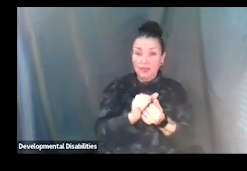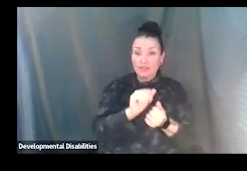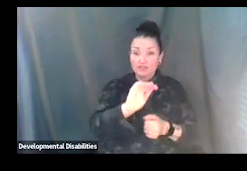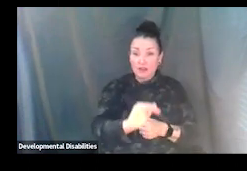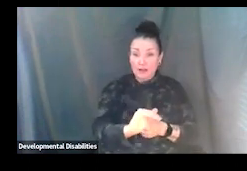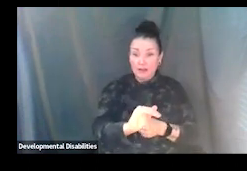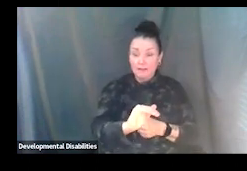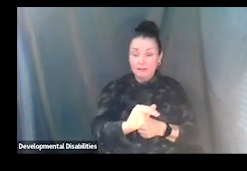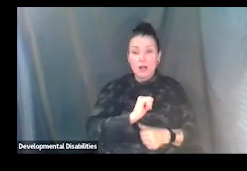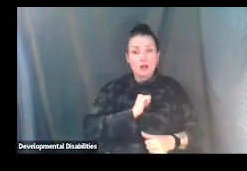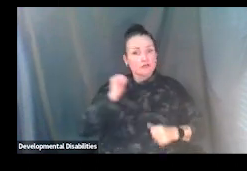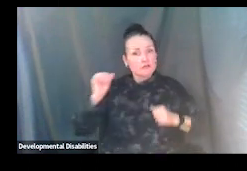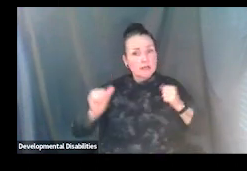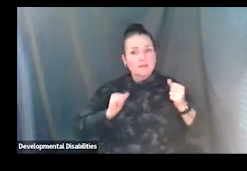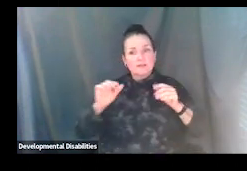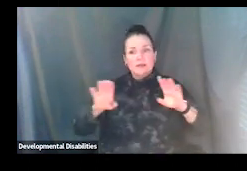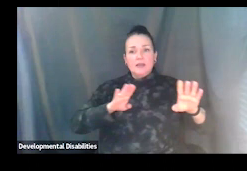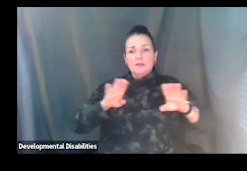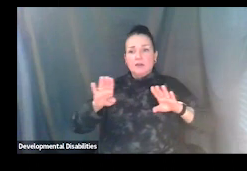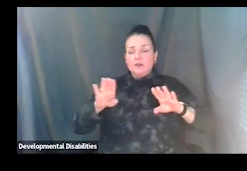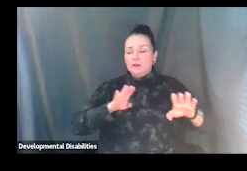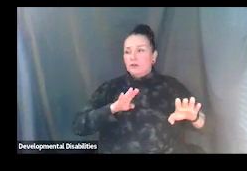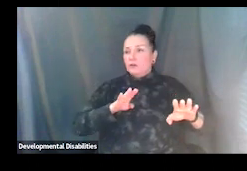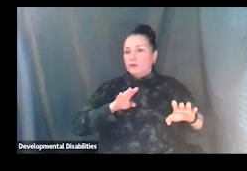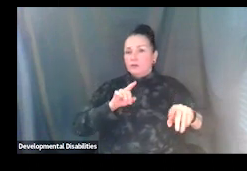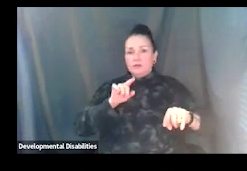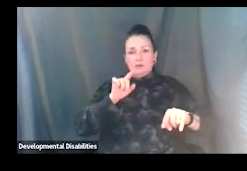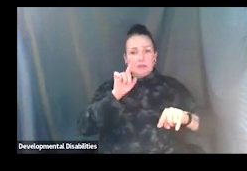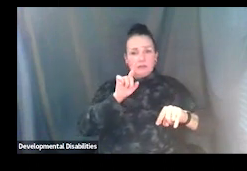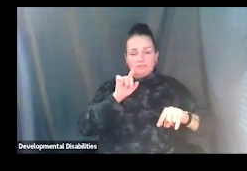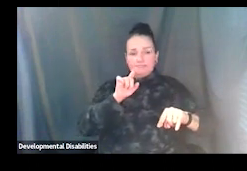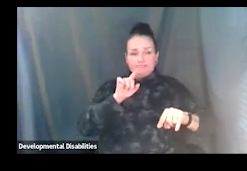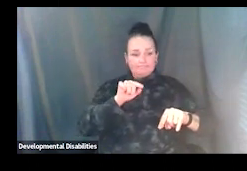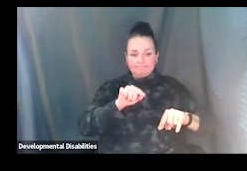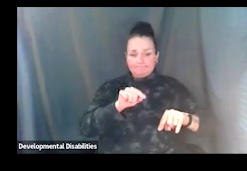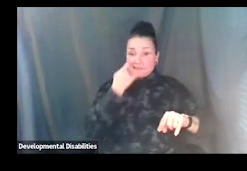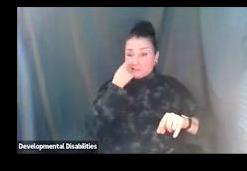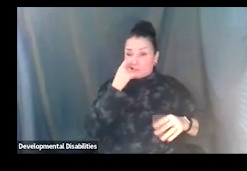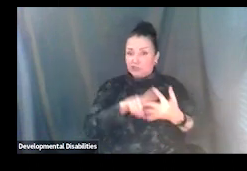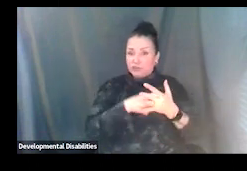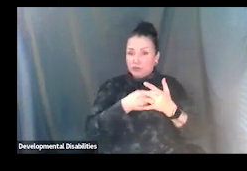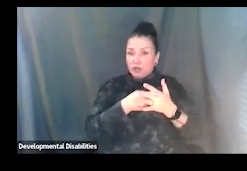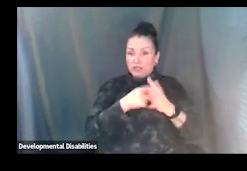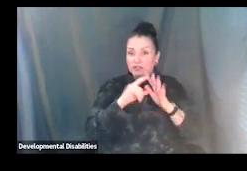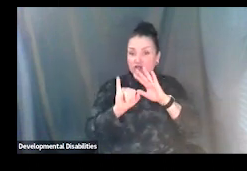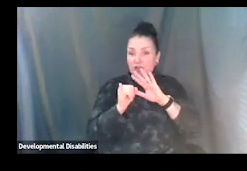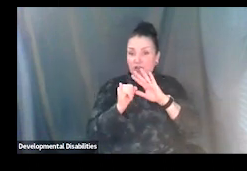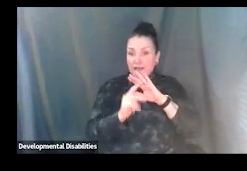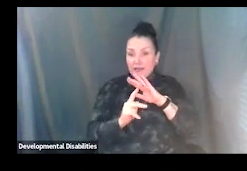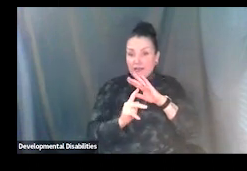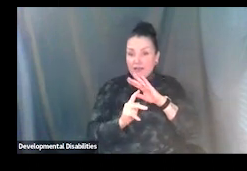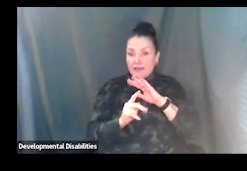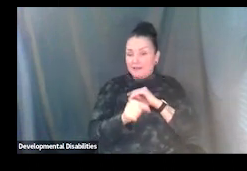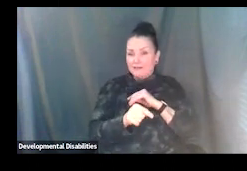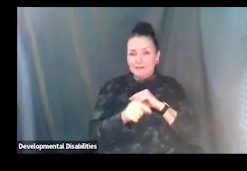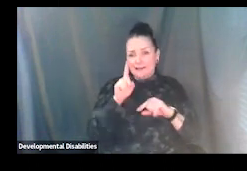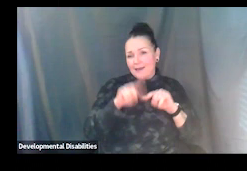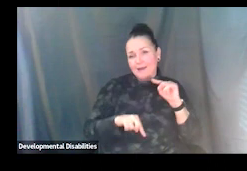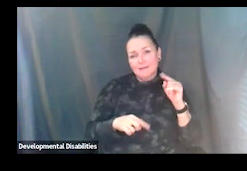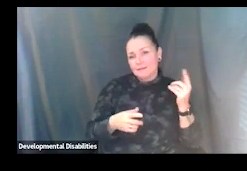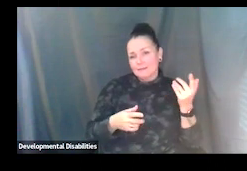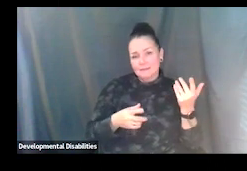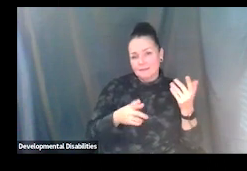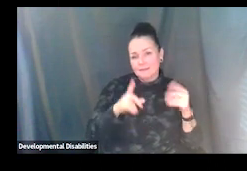not functioning, particularly at school, because this kid just started junior kindergarten. And every day the mother is